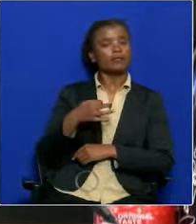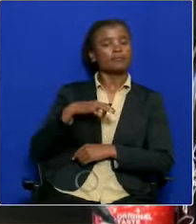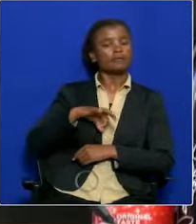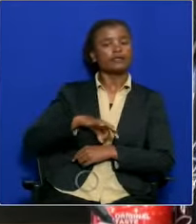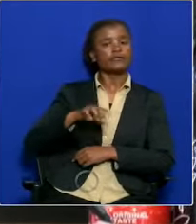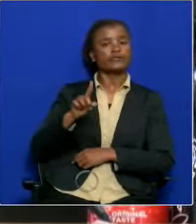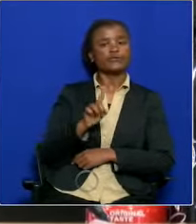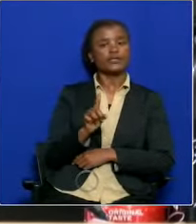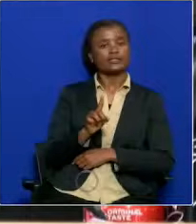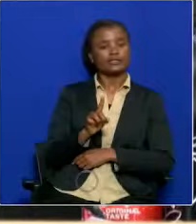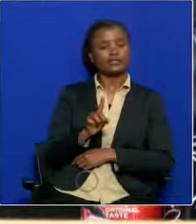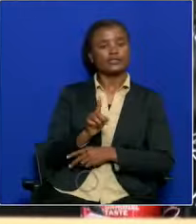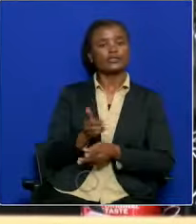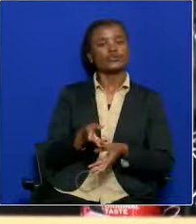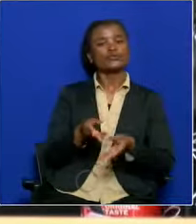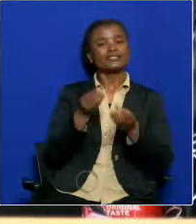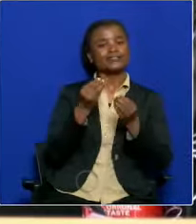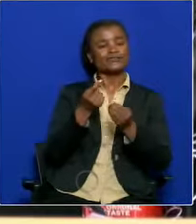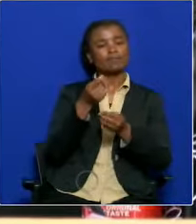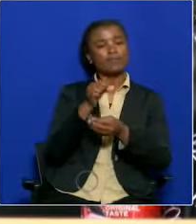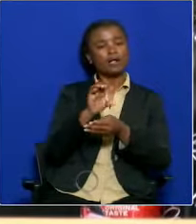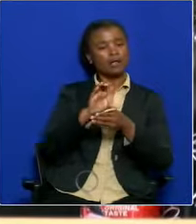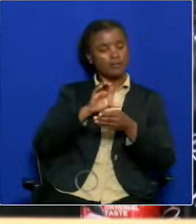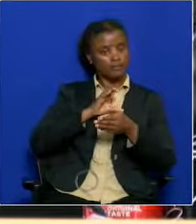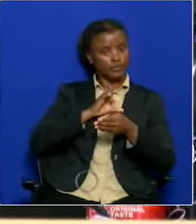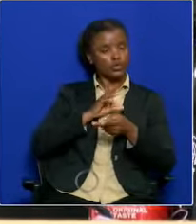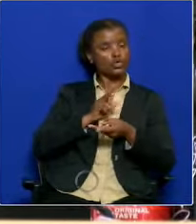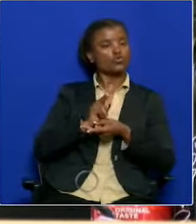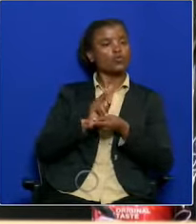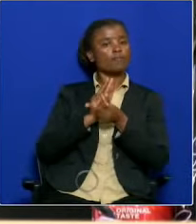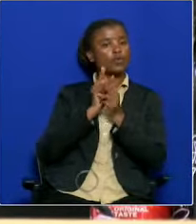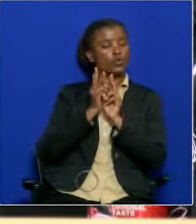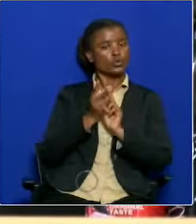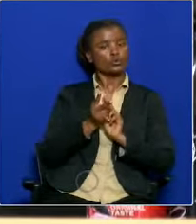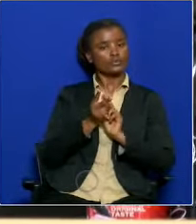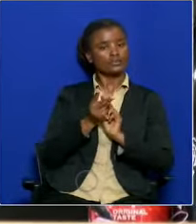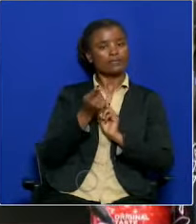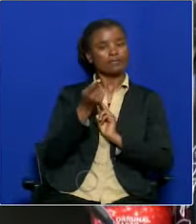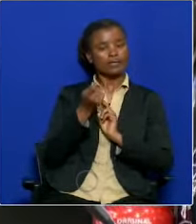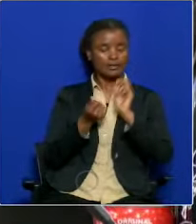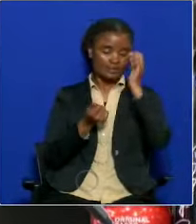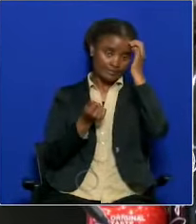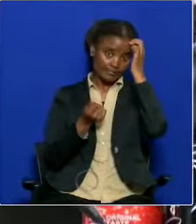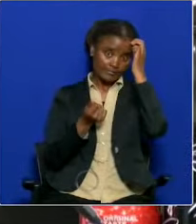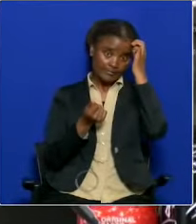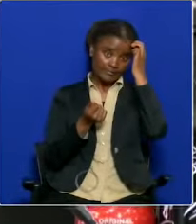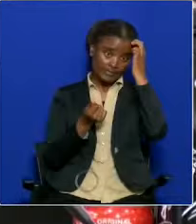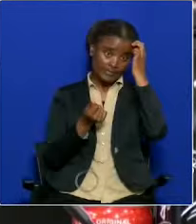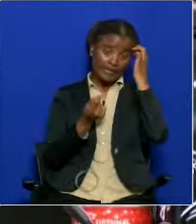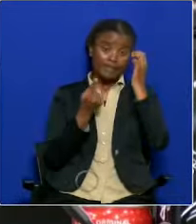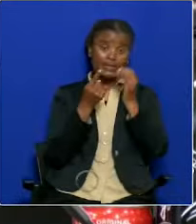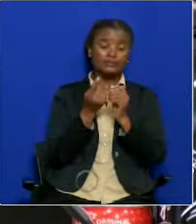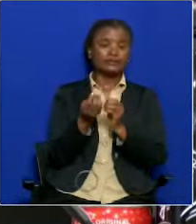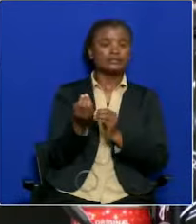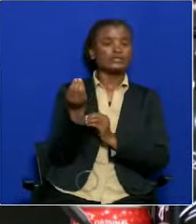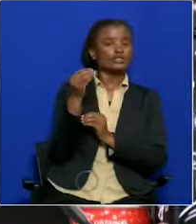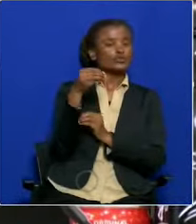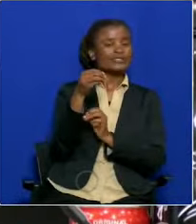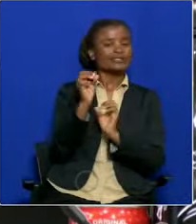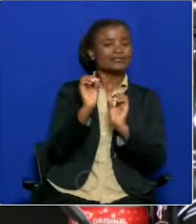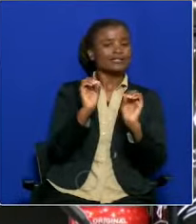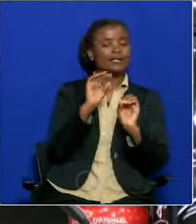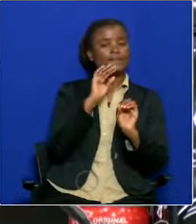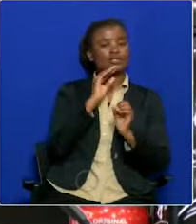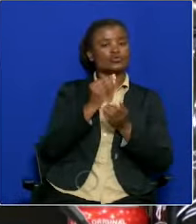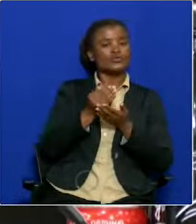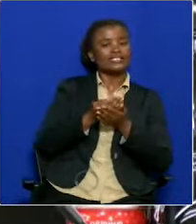loan. If it is a loan, you get a loan that has no interest implications for you, so you saved what you would otherwise have